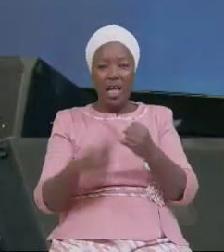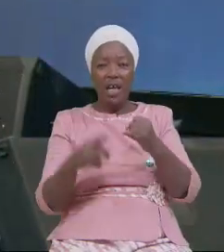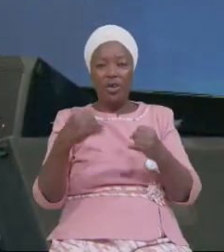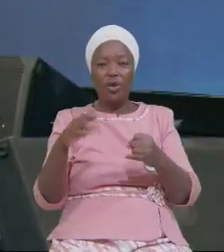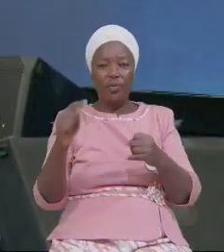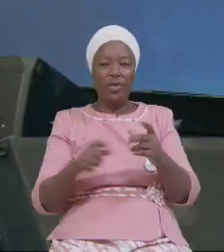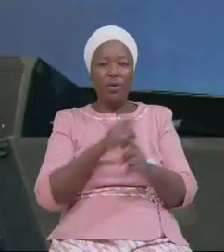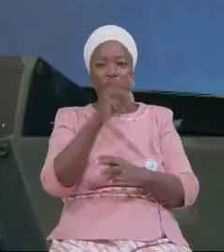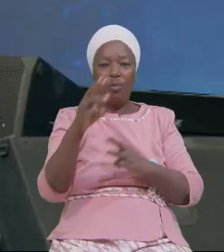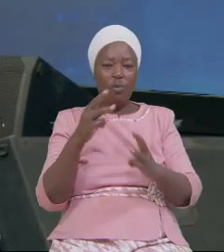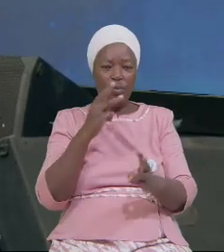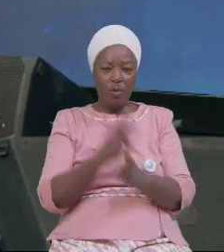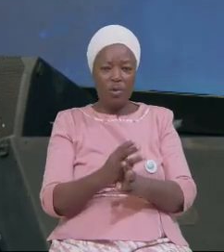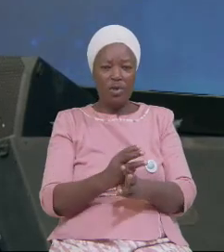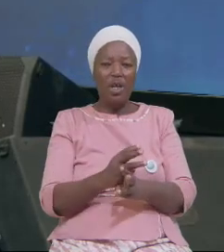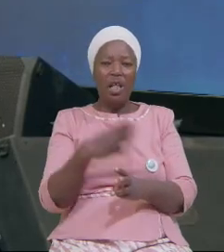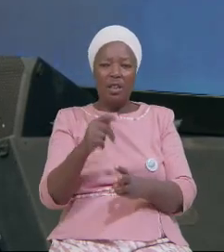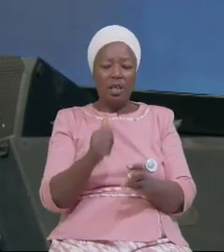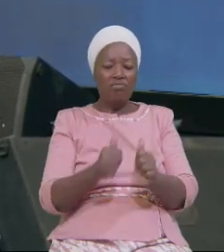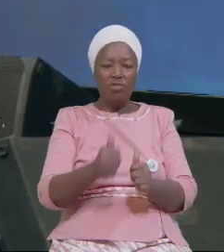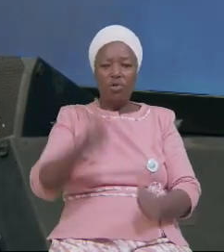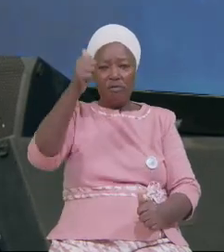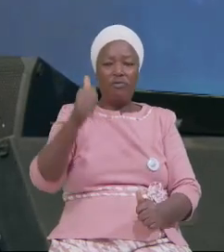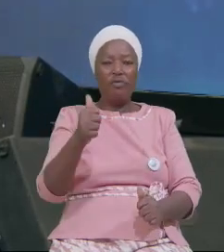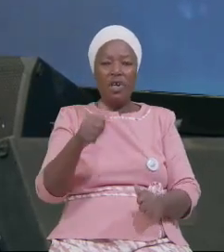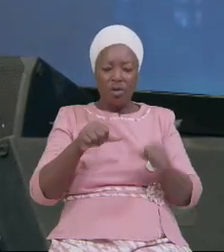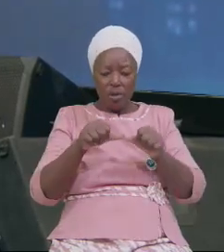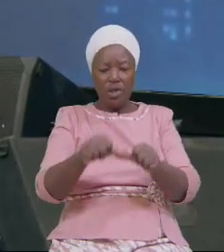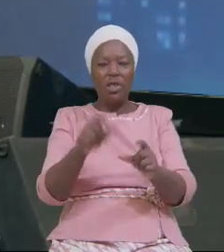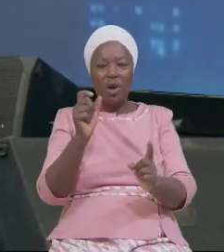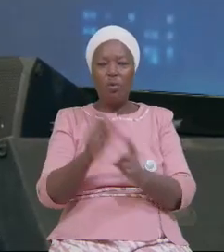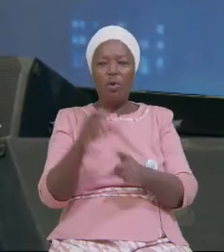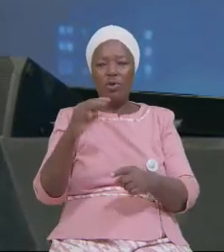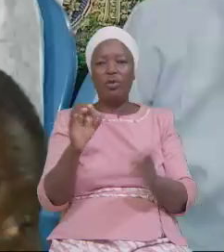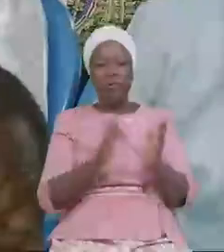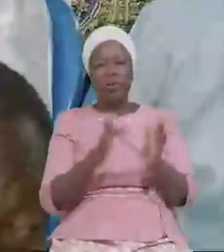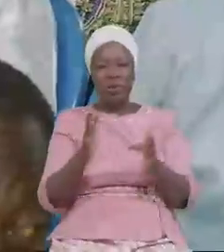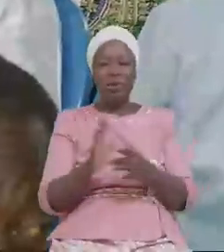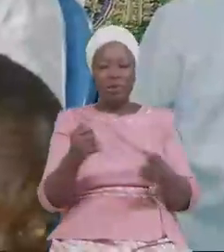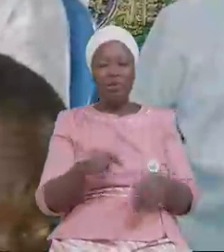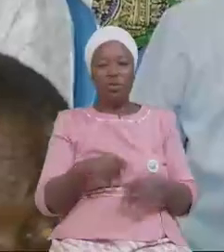The sovereign, perpetual word of Jesus. Pick them up one by one.